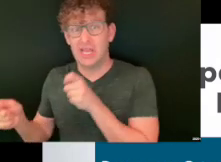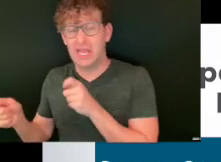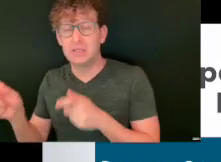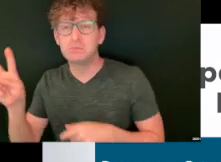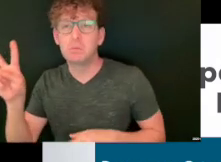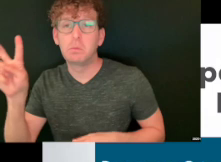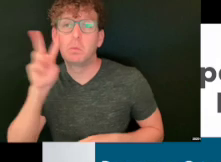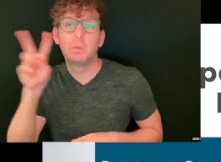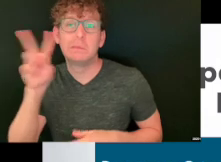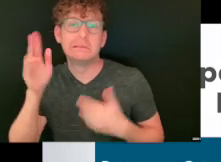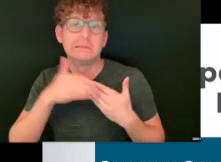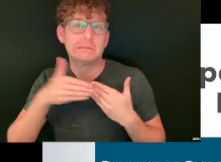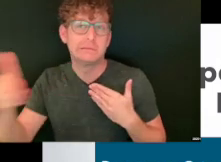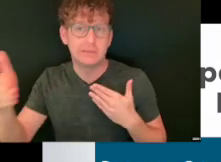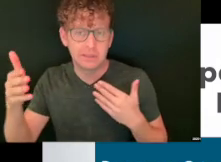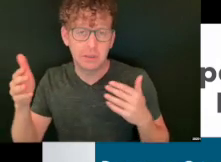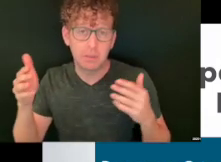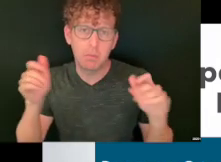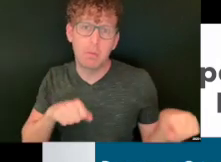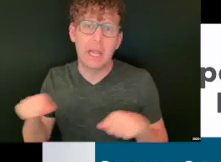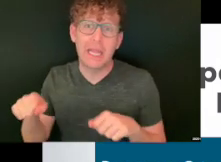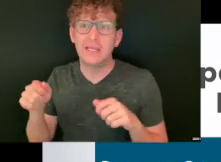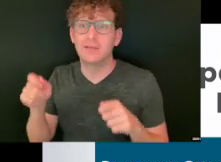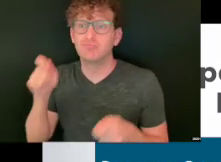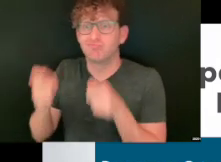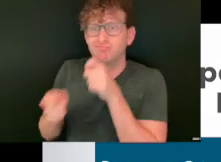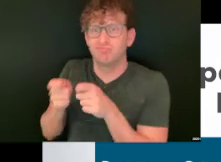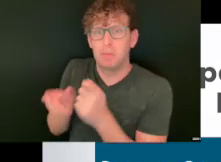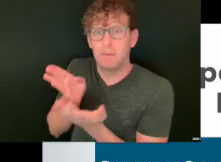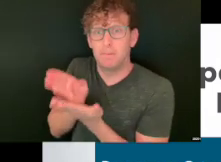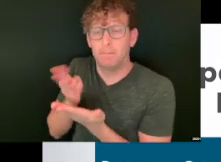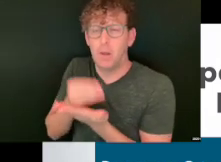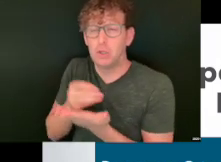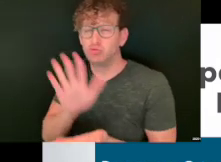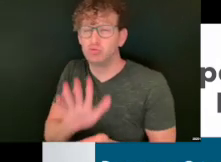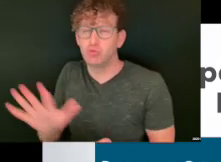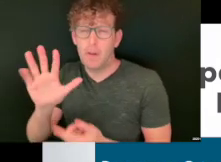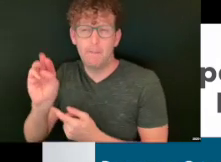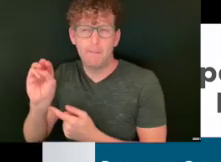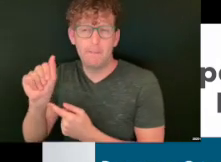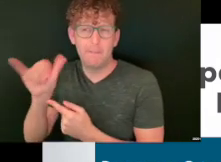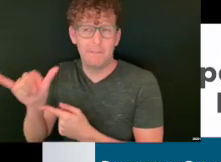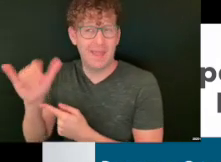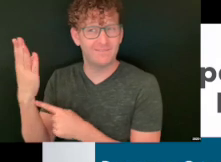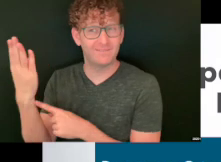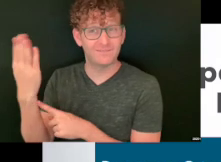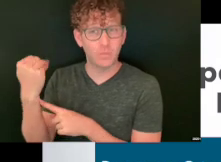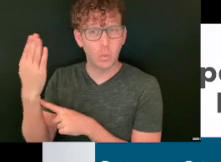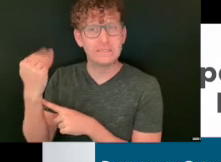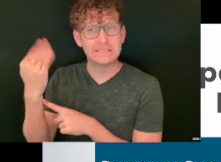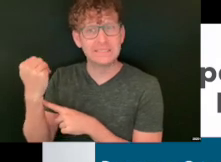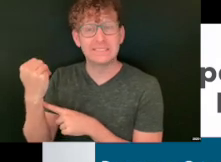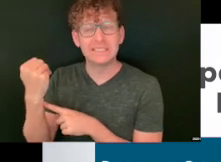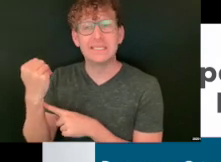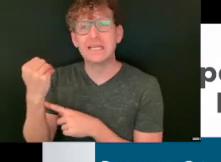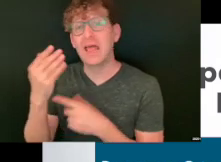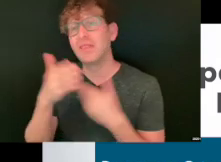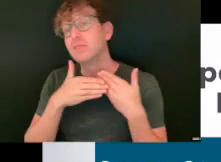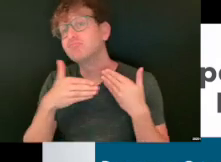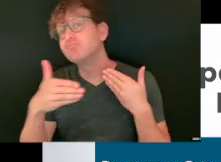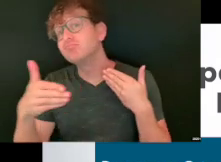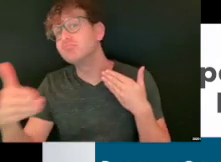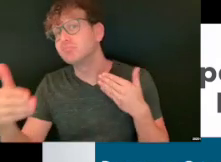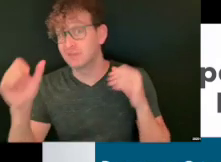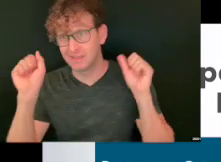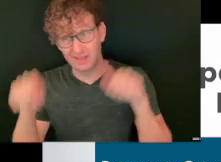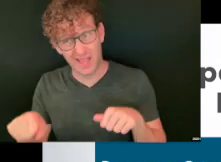gas reduction funds, may not be decided upon until mid-September this year, due to the